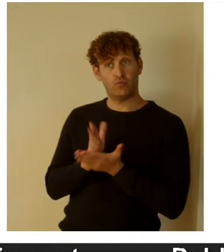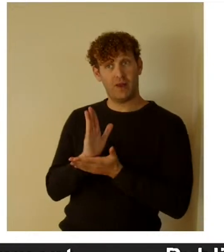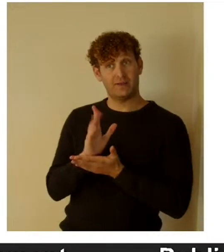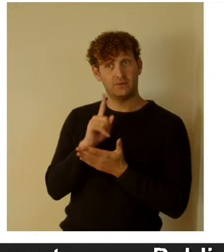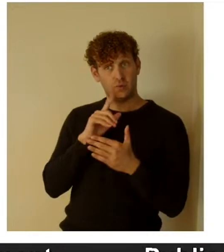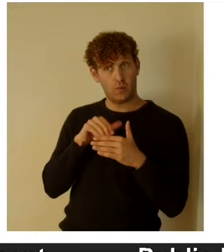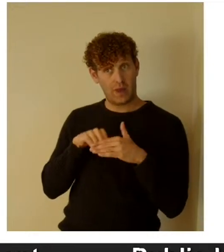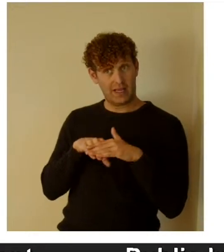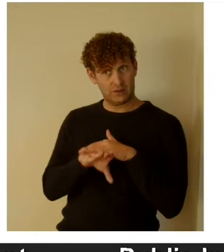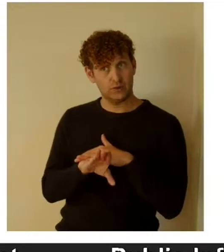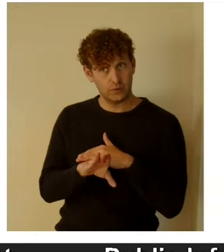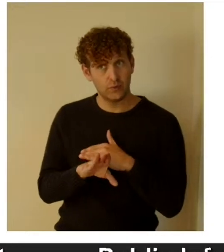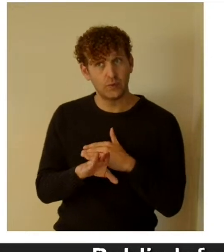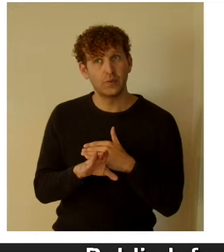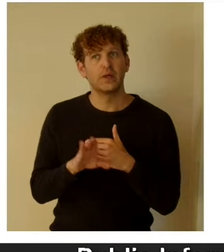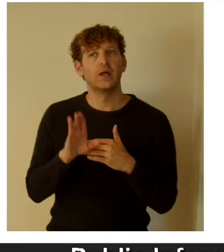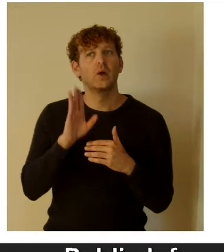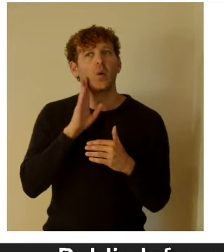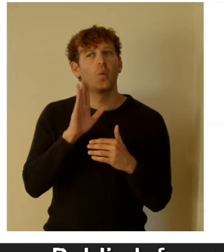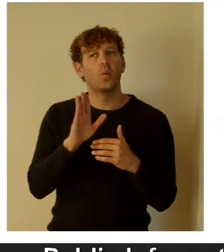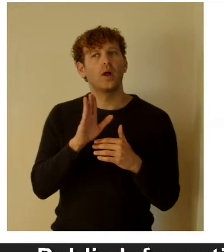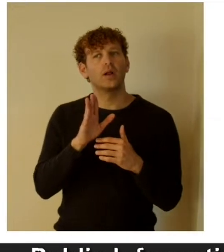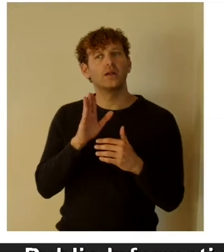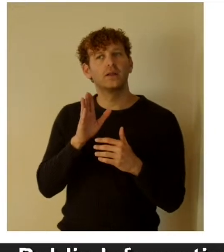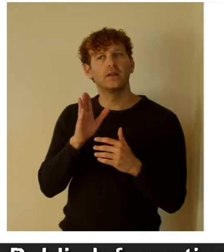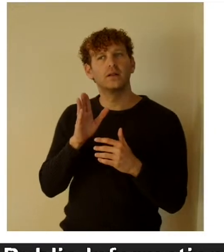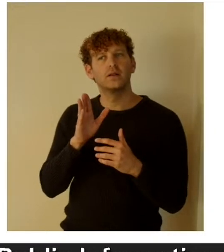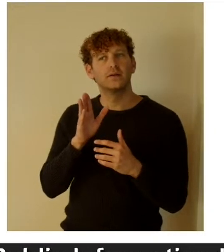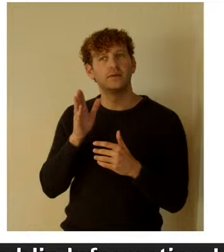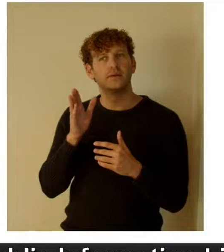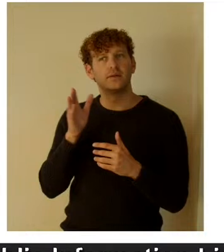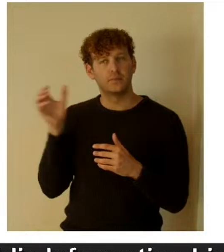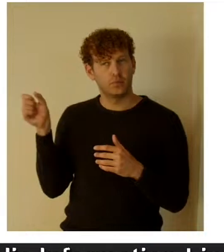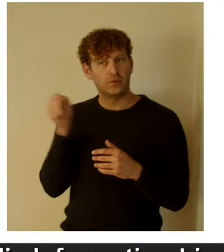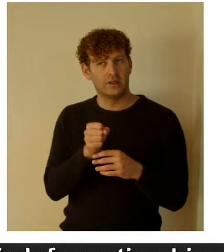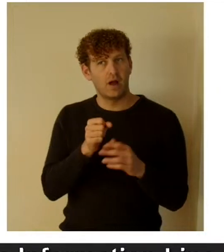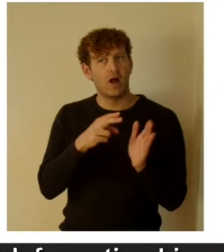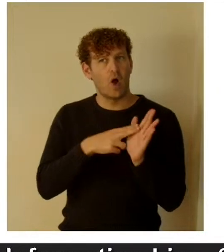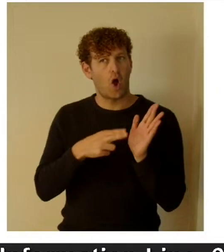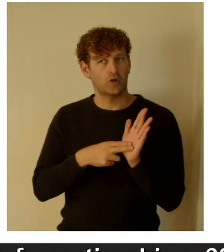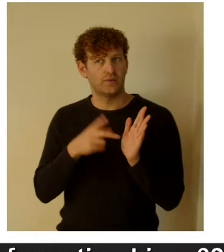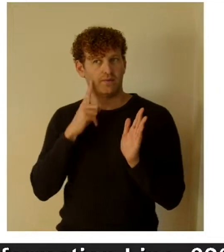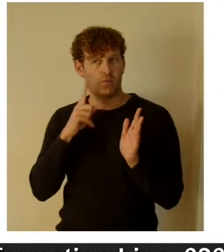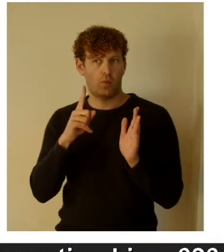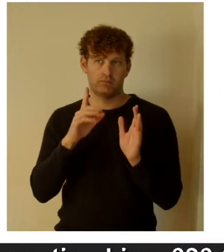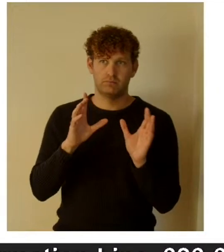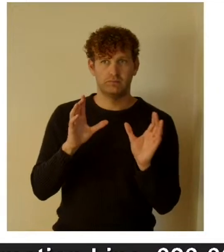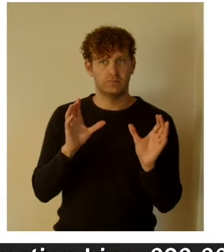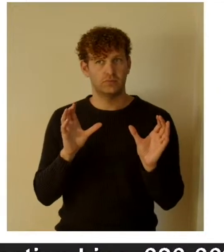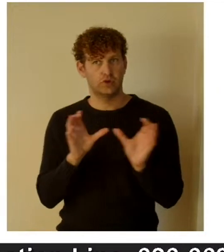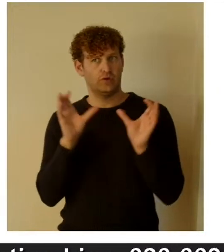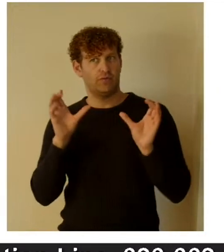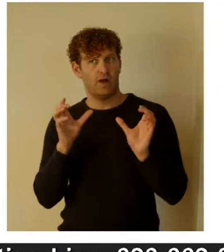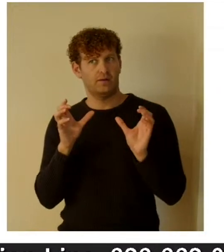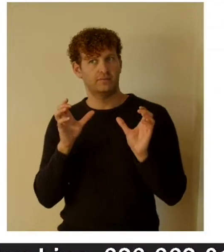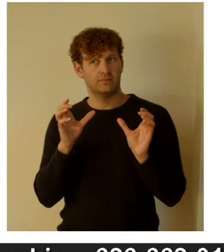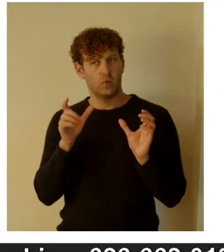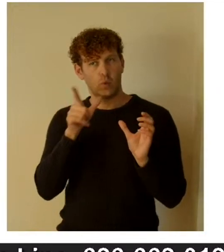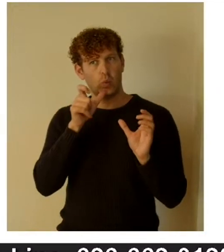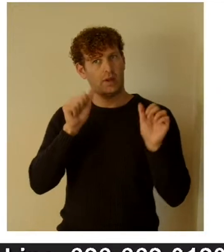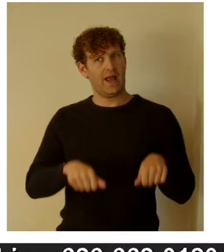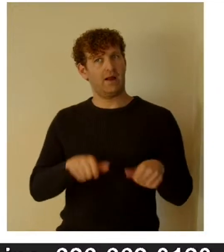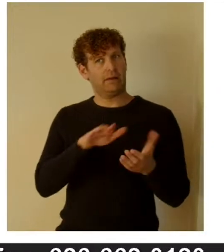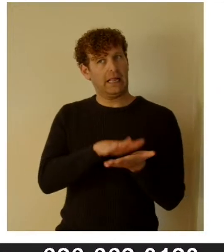county contractors from the state of California who are certified to remove such materials, and we will commence upon the